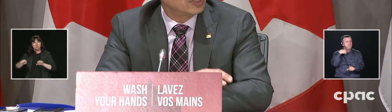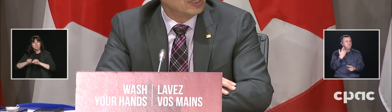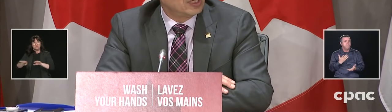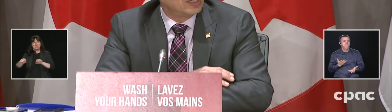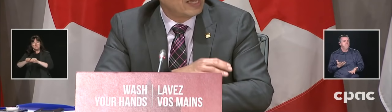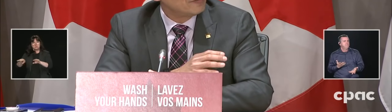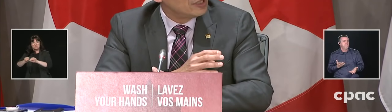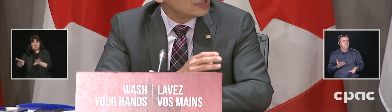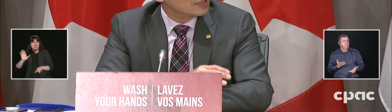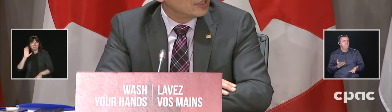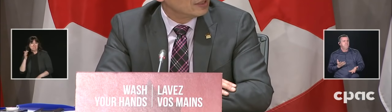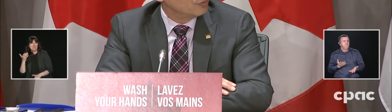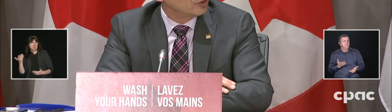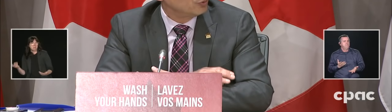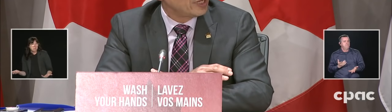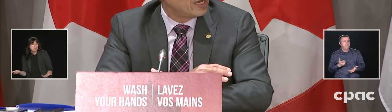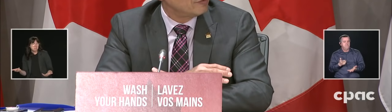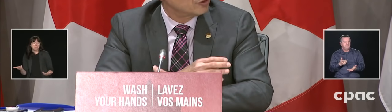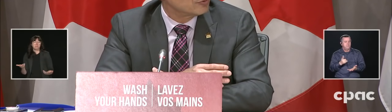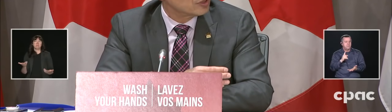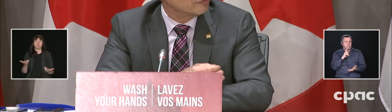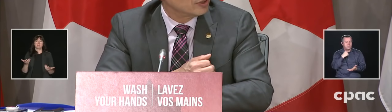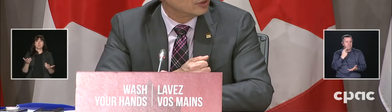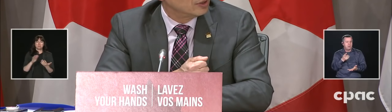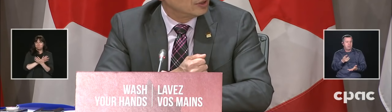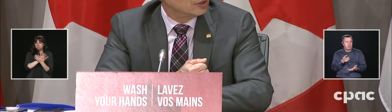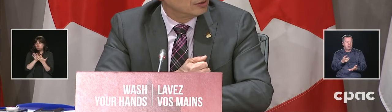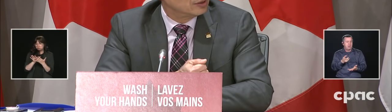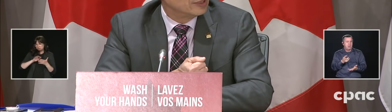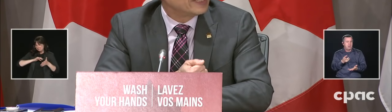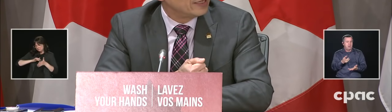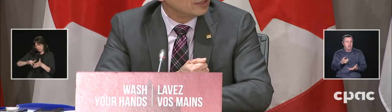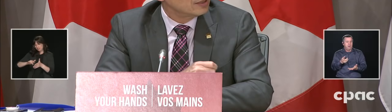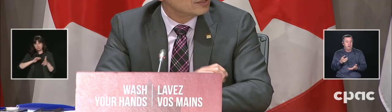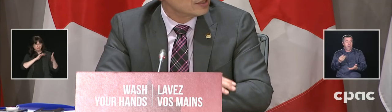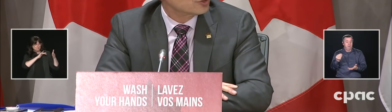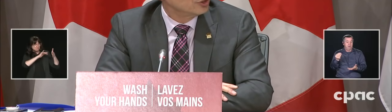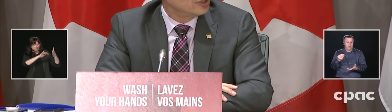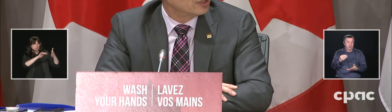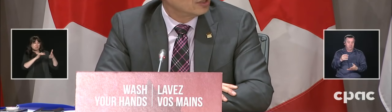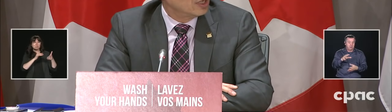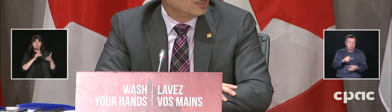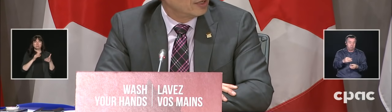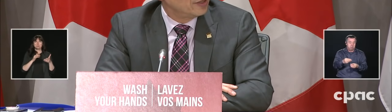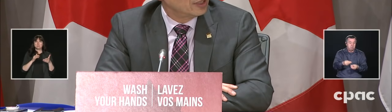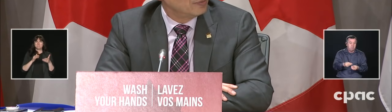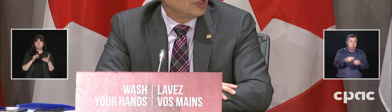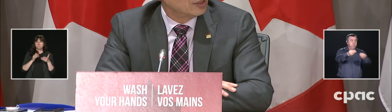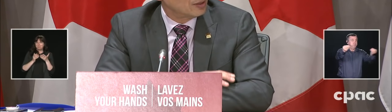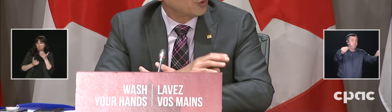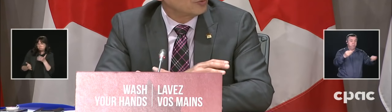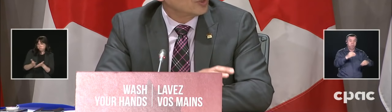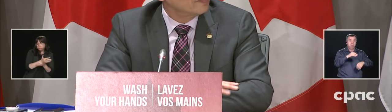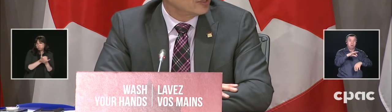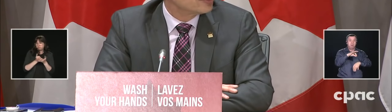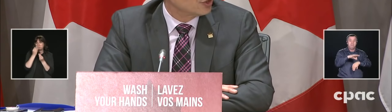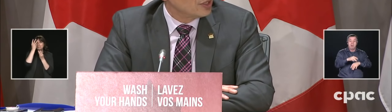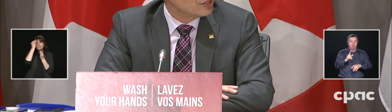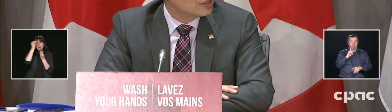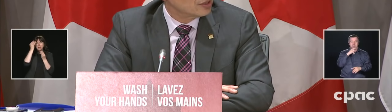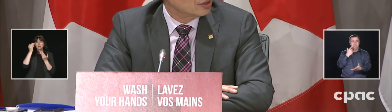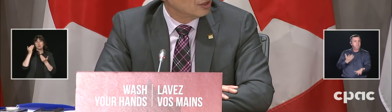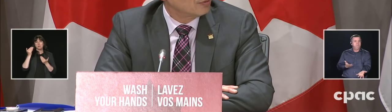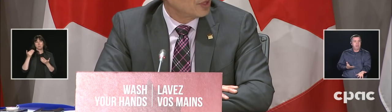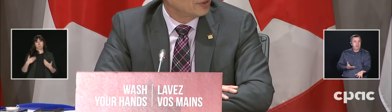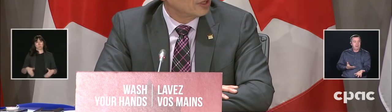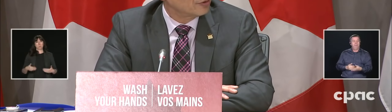of evidence and what we have in terms of the data is certainly, I think, being an important part of the